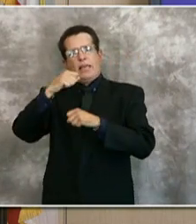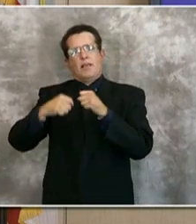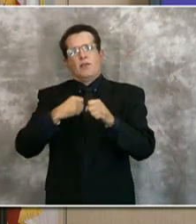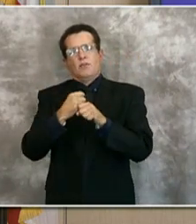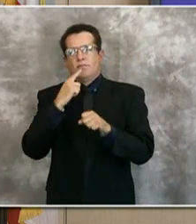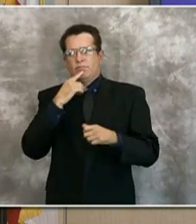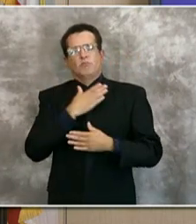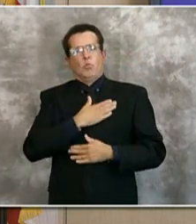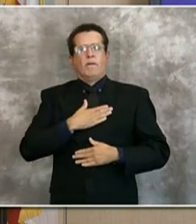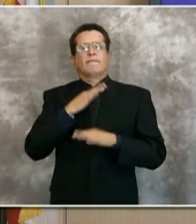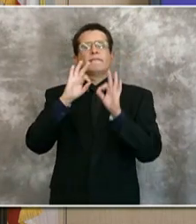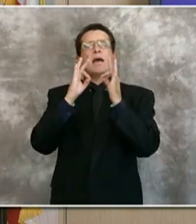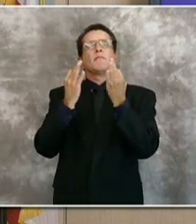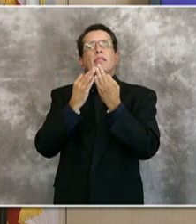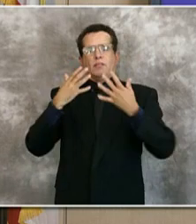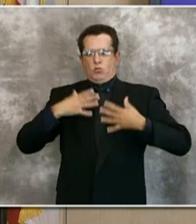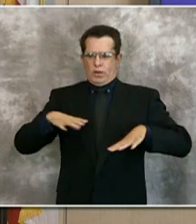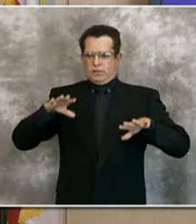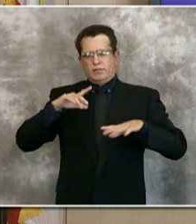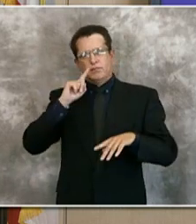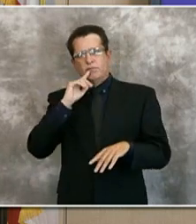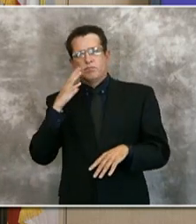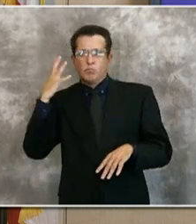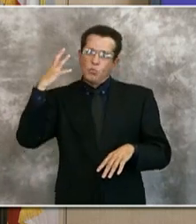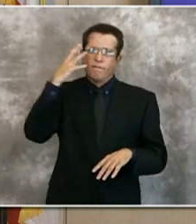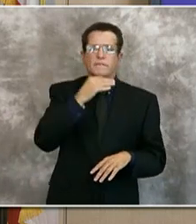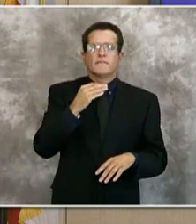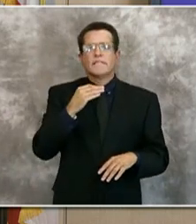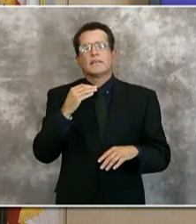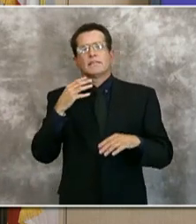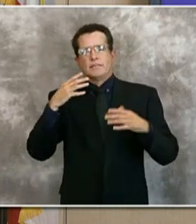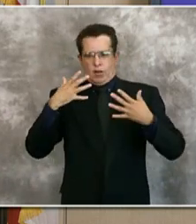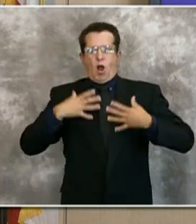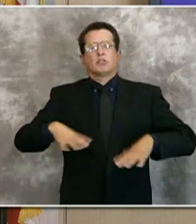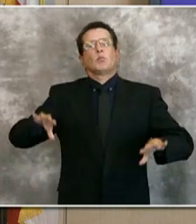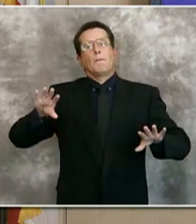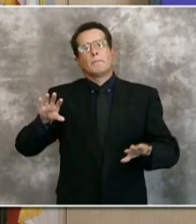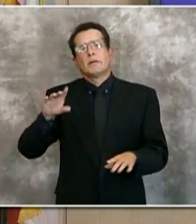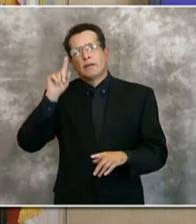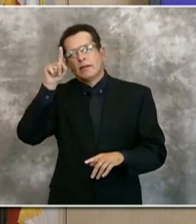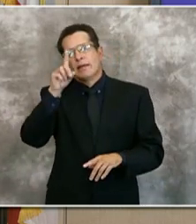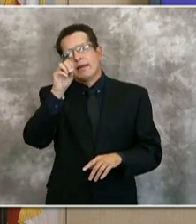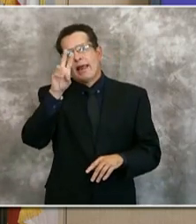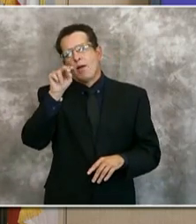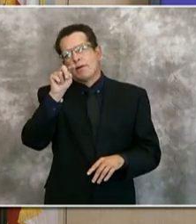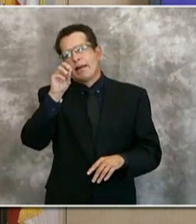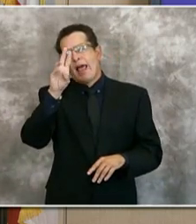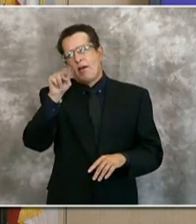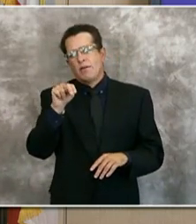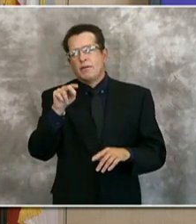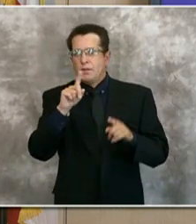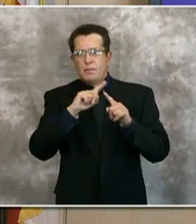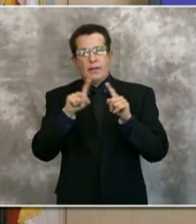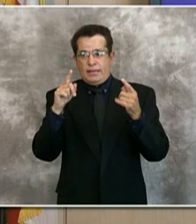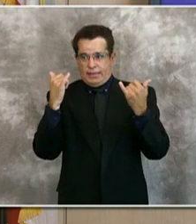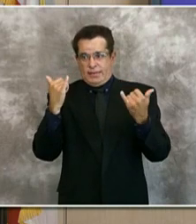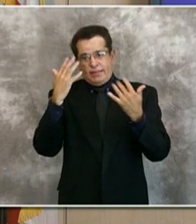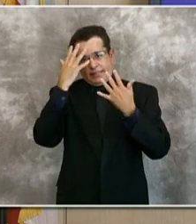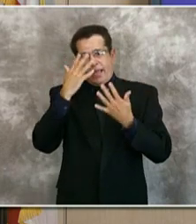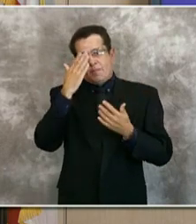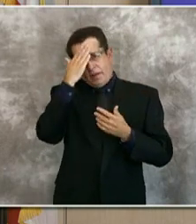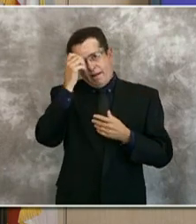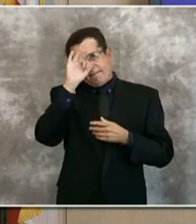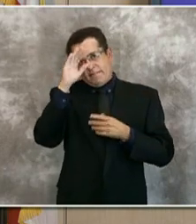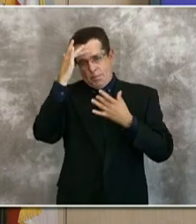together and people dressed in some very colorful, elaborate costumes in downtown. Well, sadly, because of the